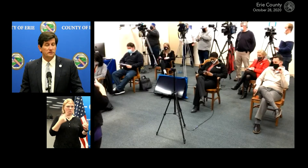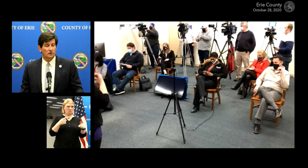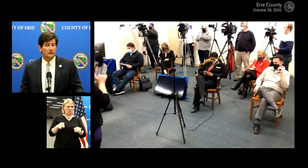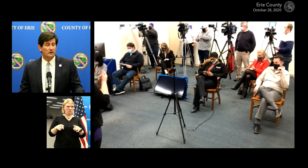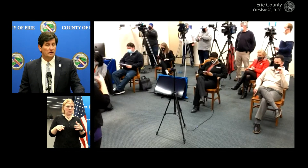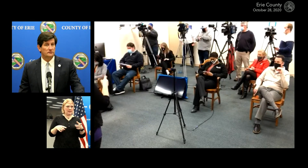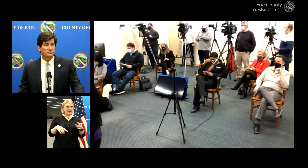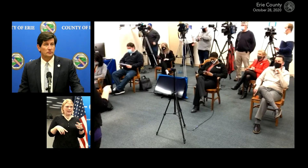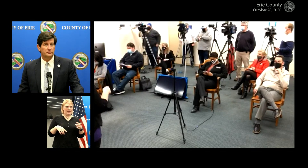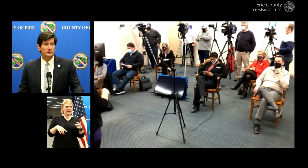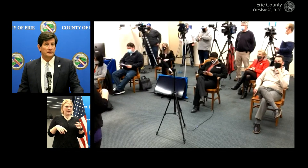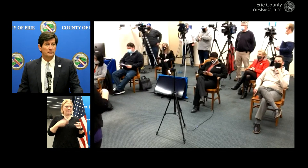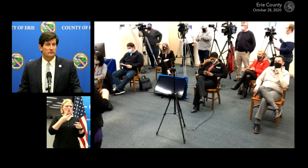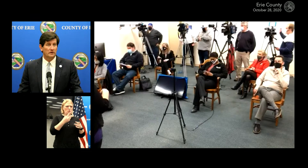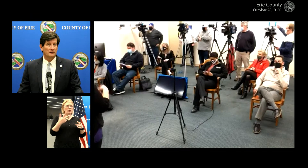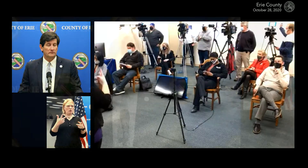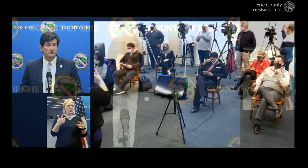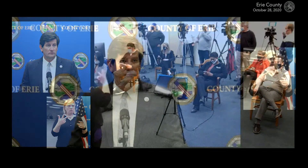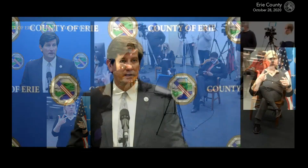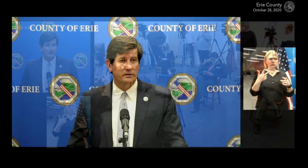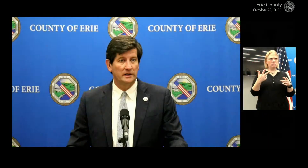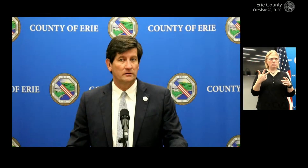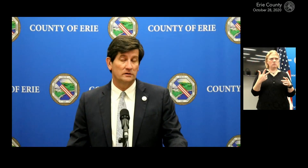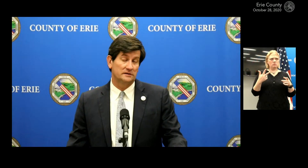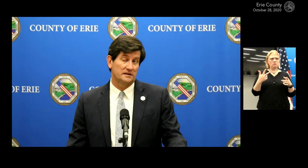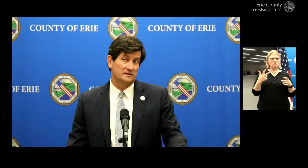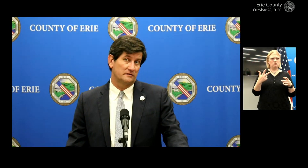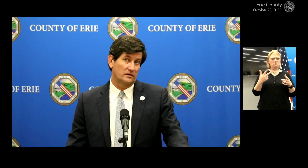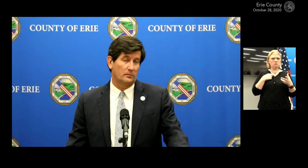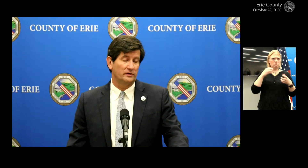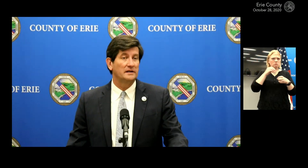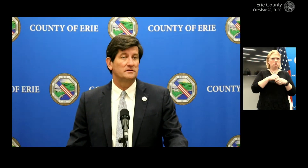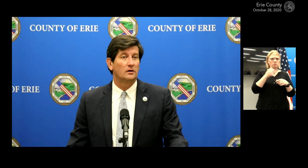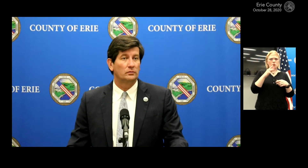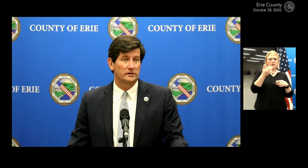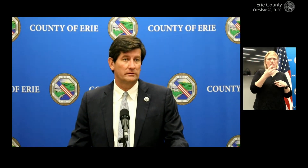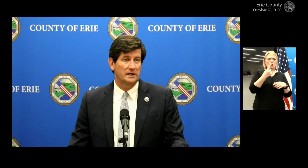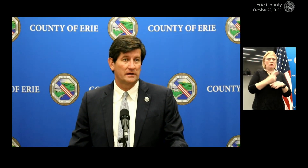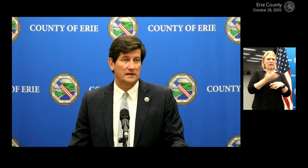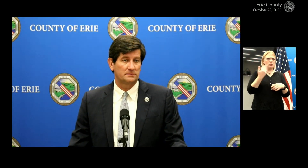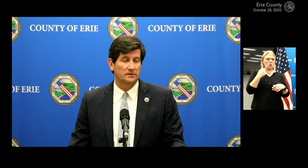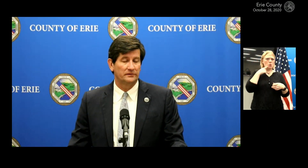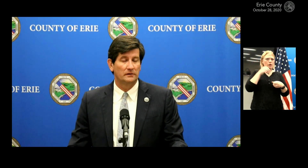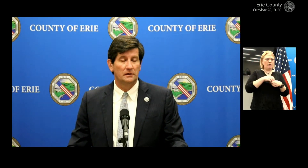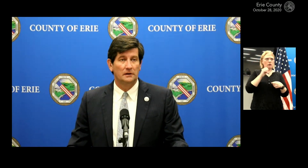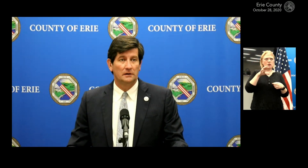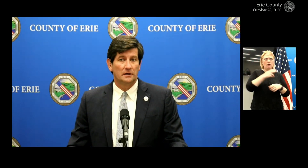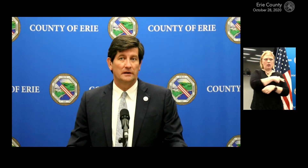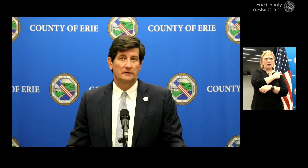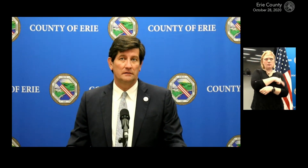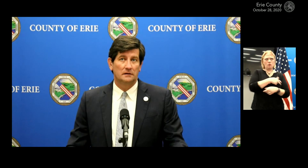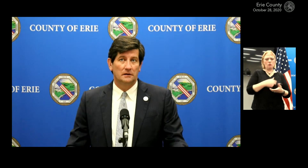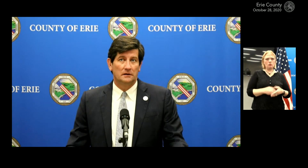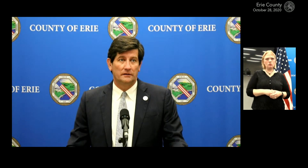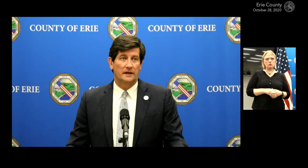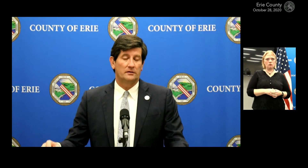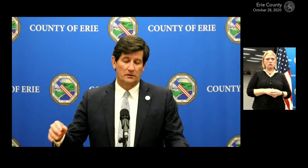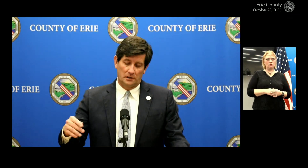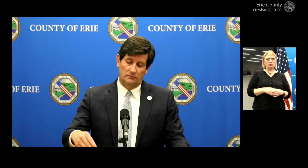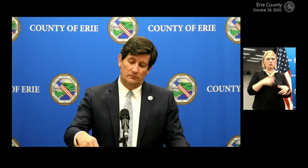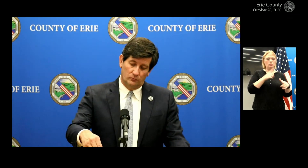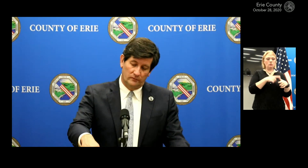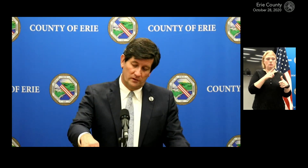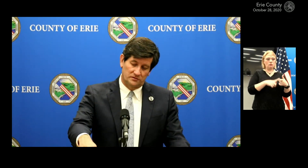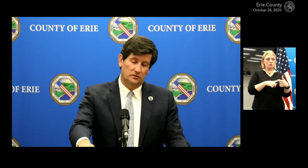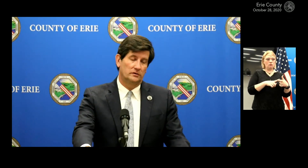There's still two or three that are in, or at least as of a couple of days ago, were in Erie County hospitals. And